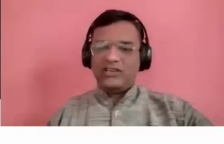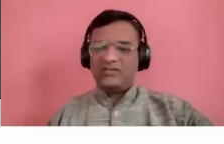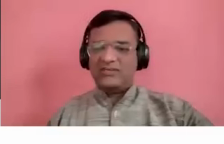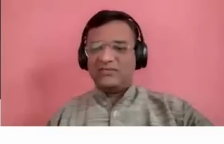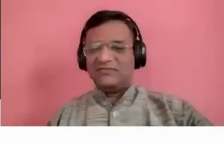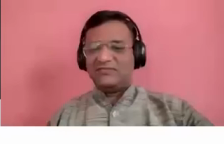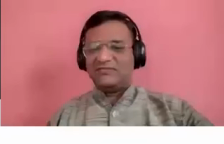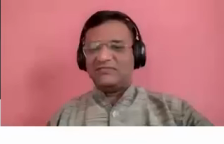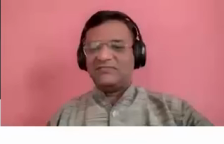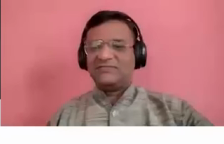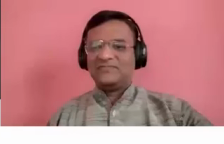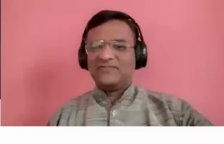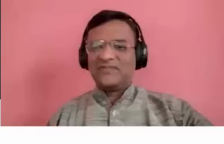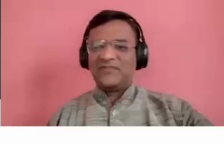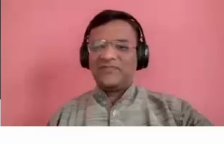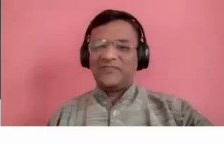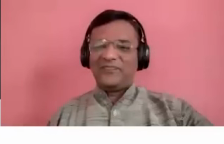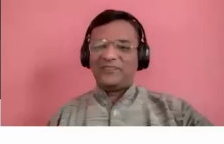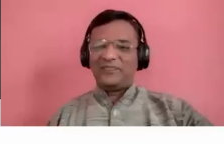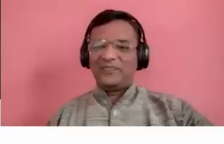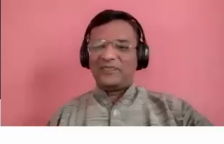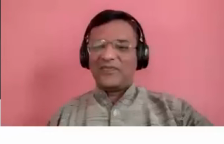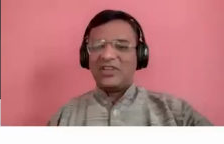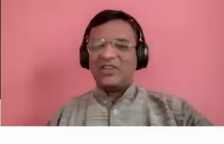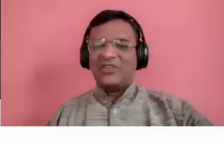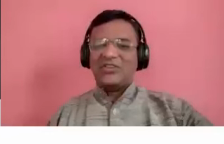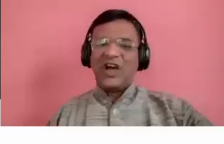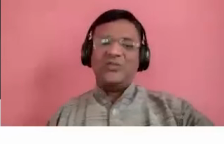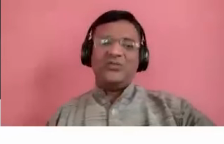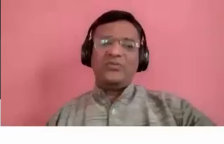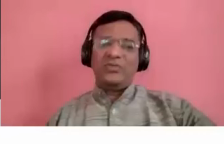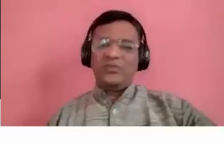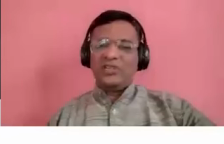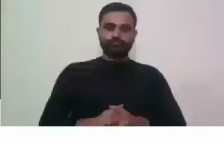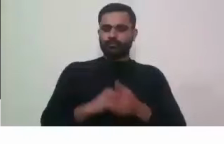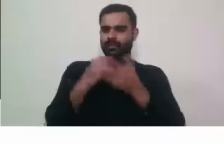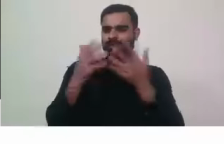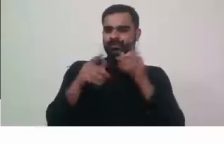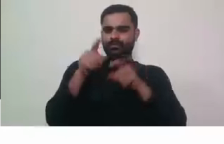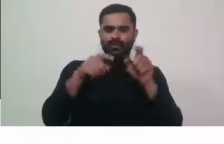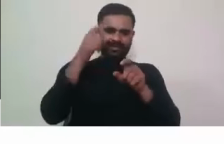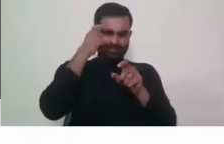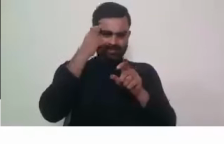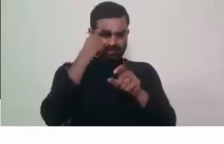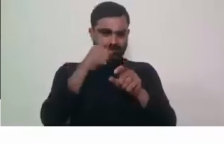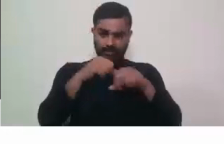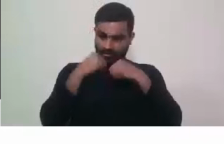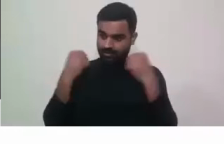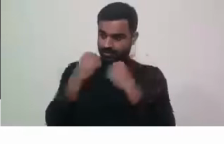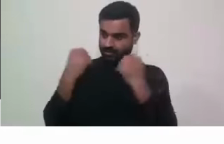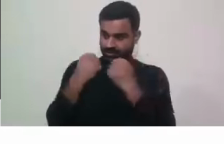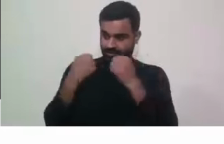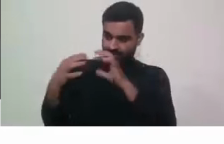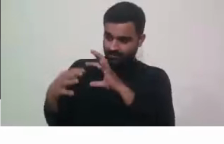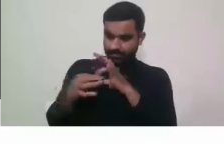mind. So do you think these activities can help to leverage the